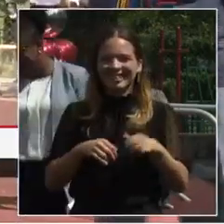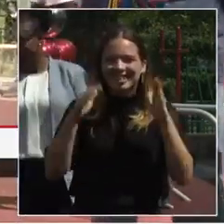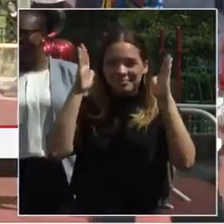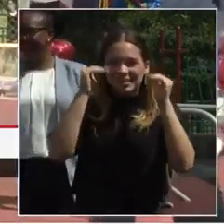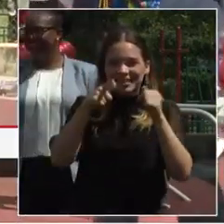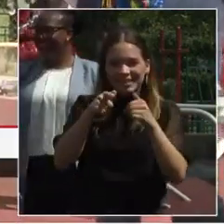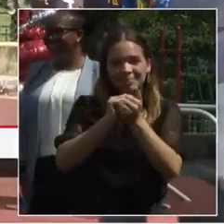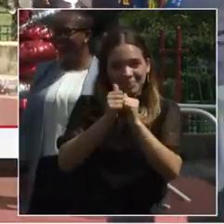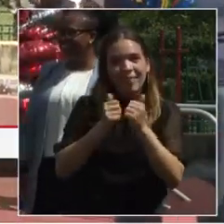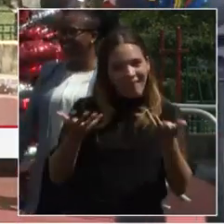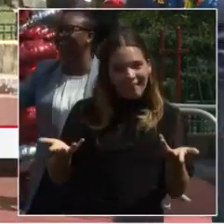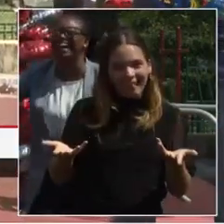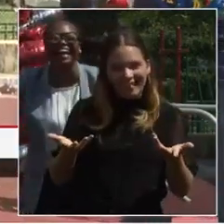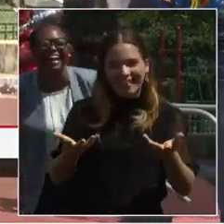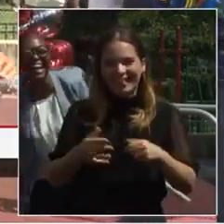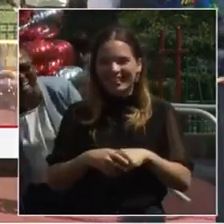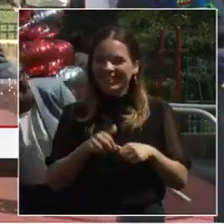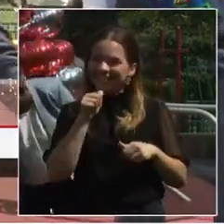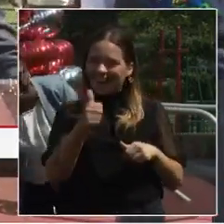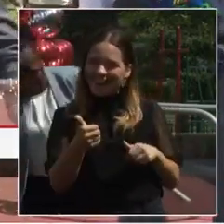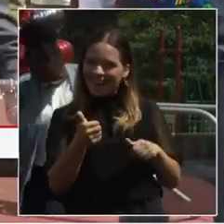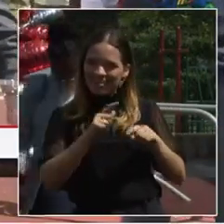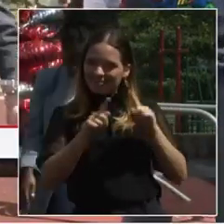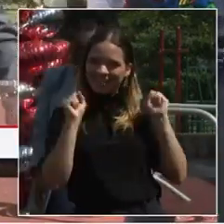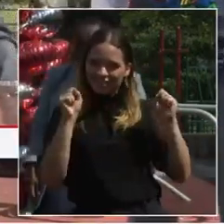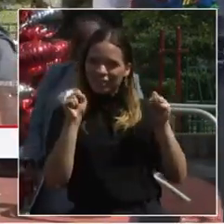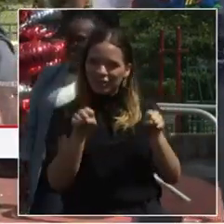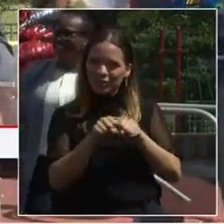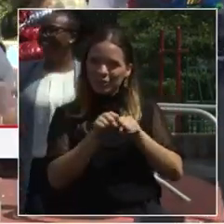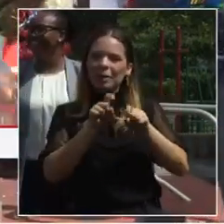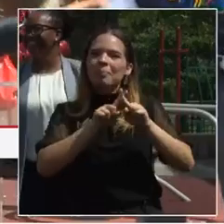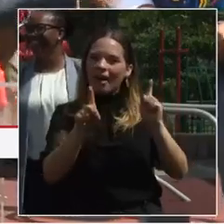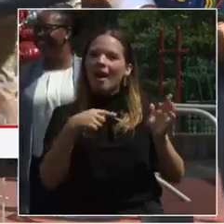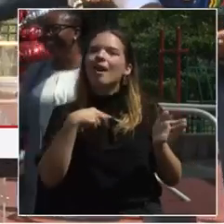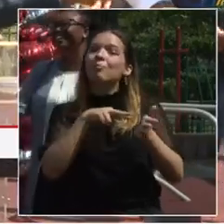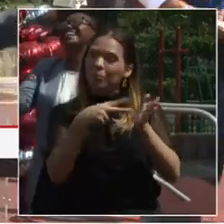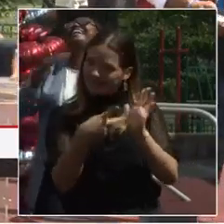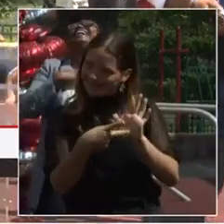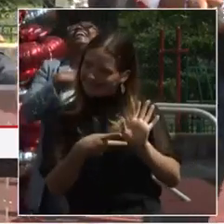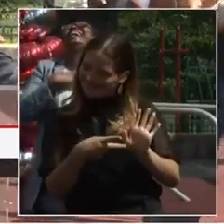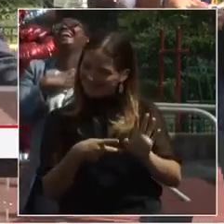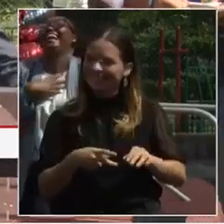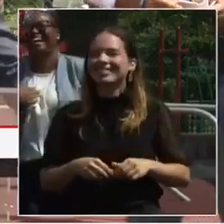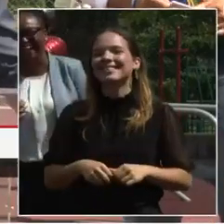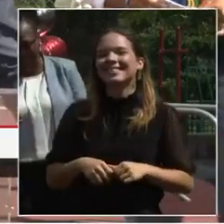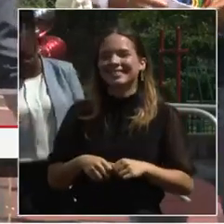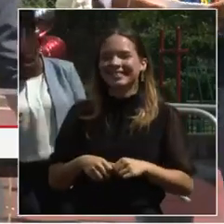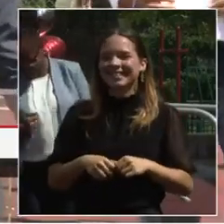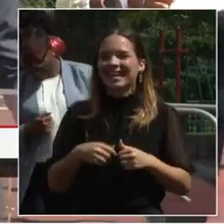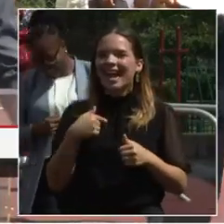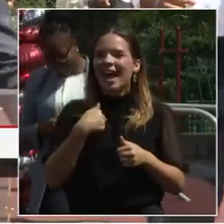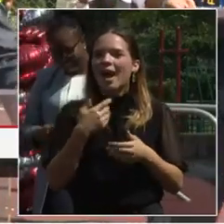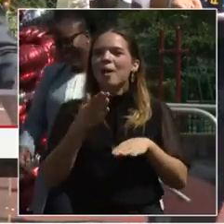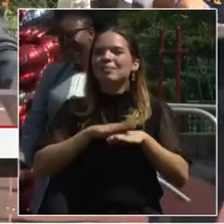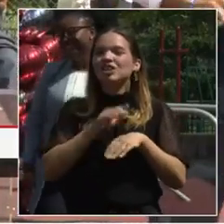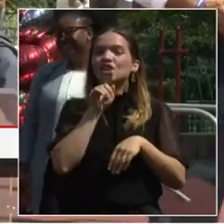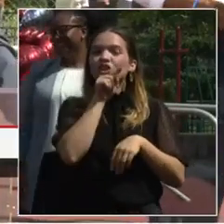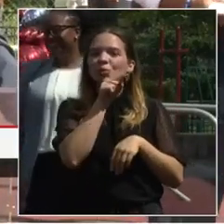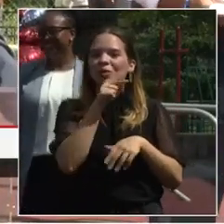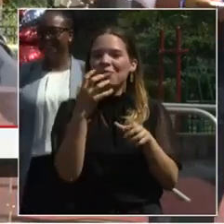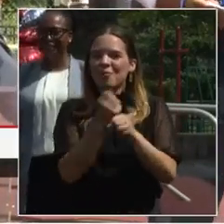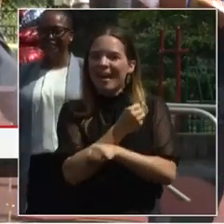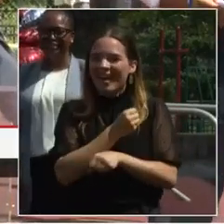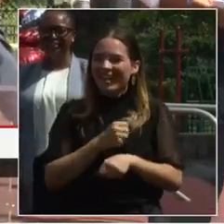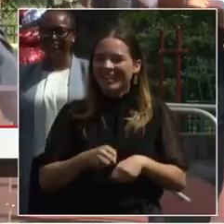I deliberately didn't bring my shoes, Councilmember. I got my money on you winning that lift competition. Good